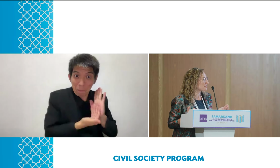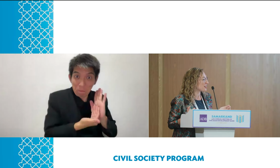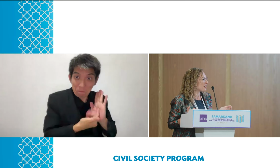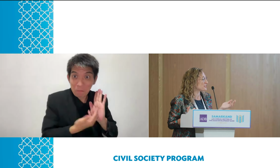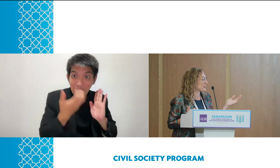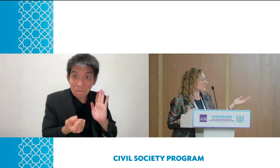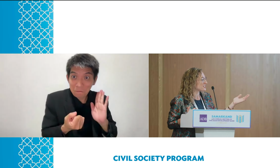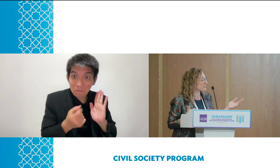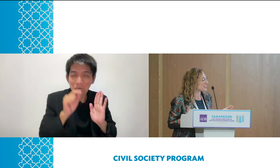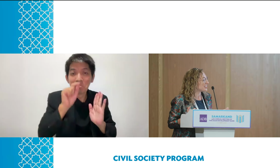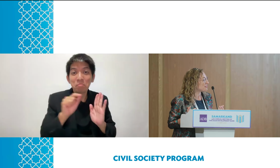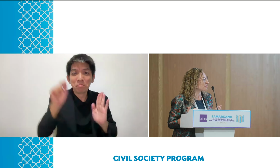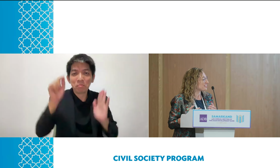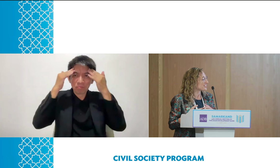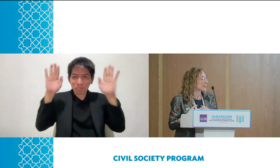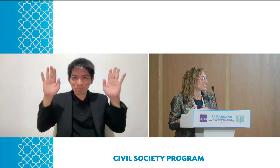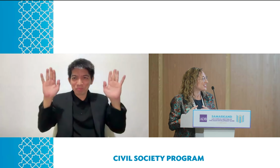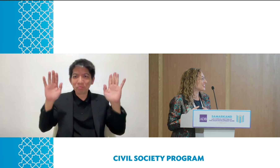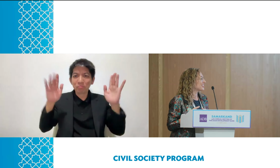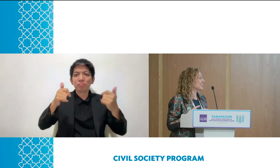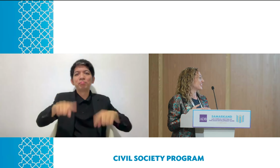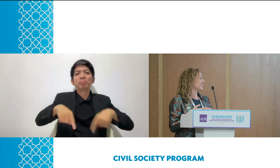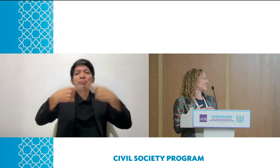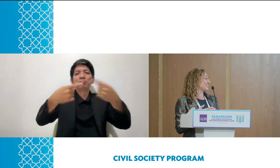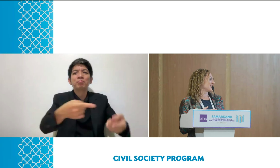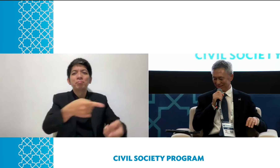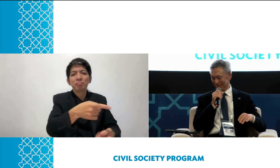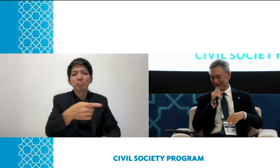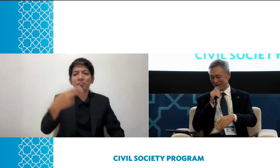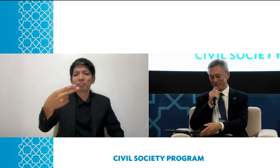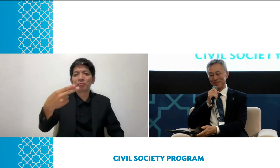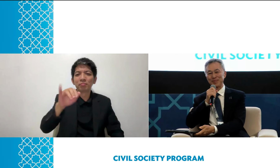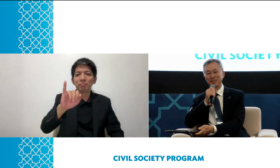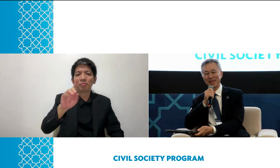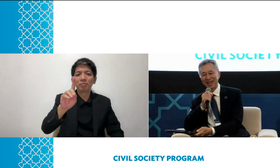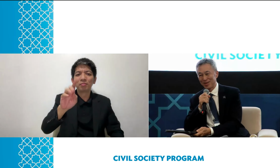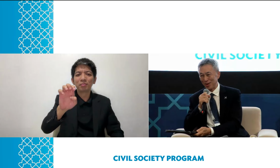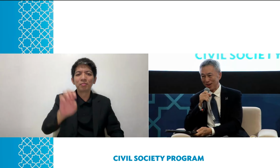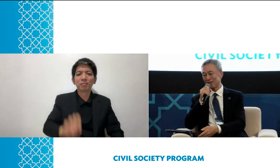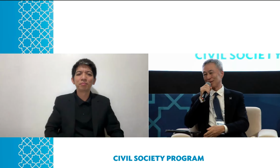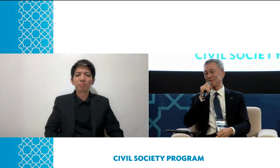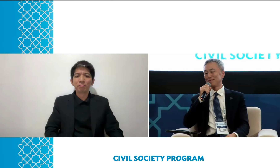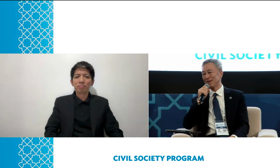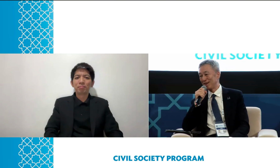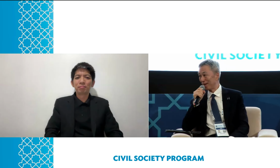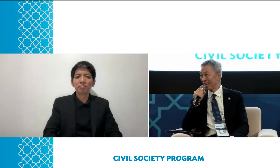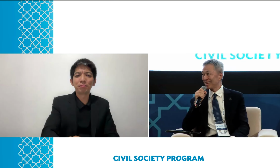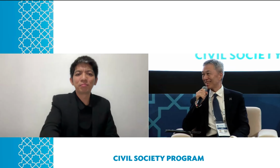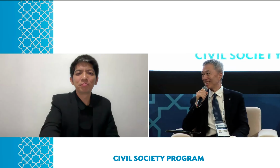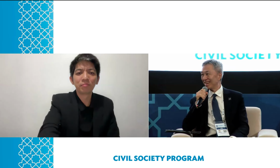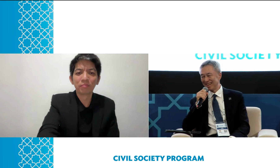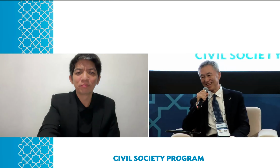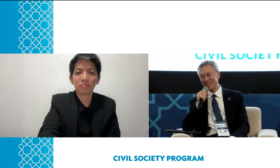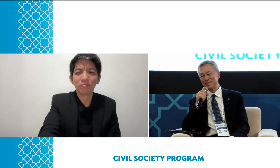hear from Director General Hide. Please go ahead. Yes, I saw a lot of